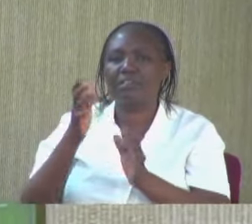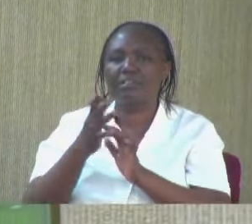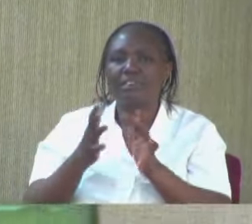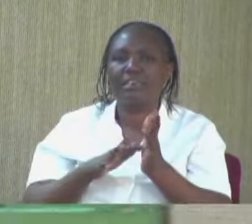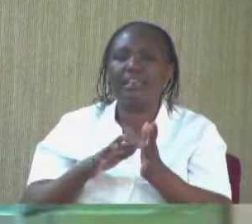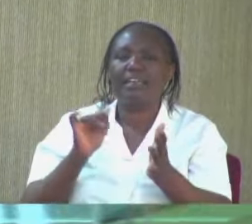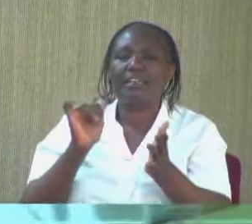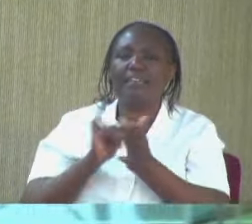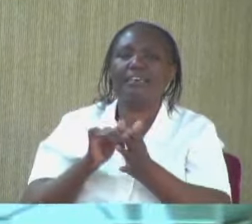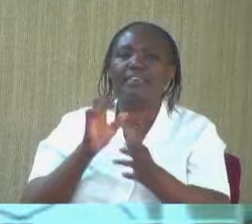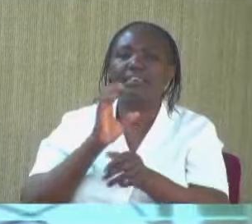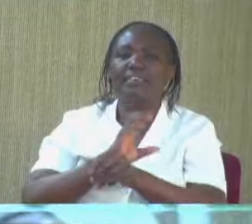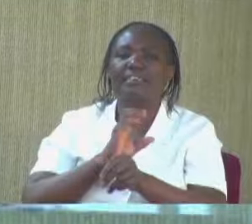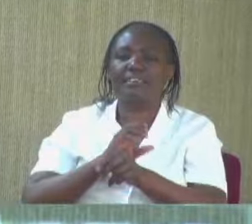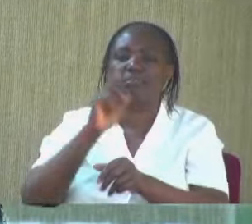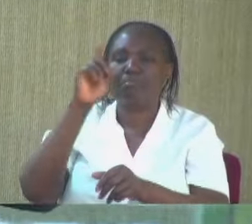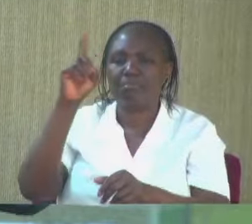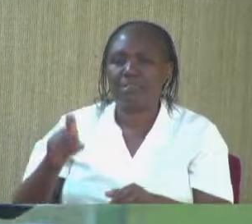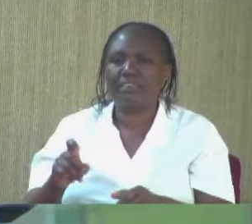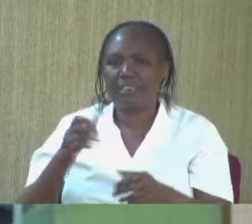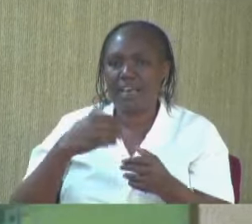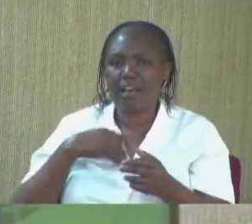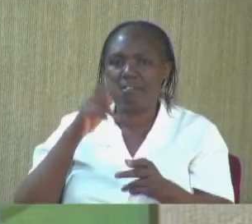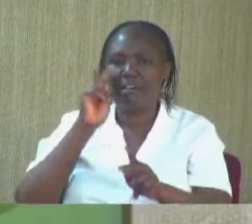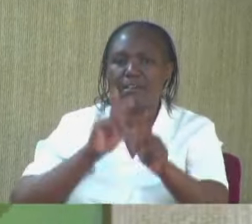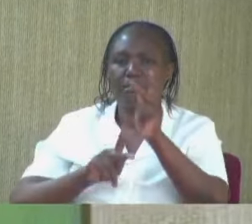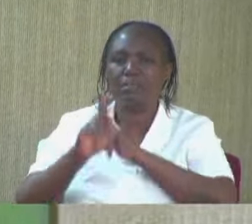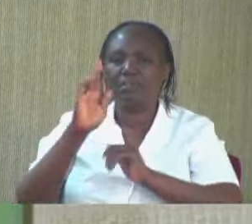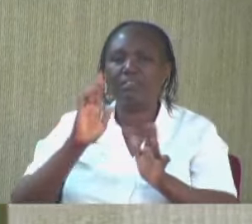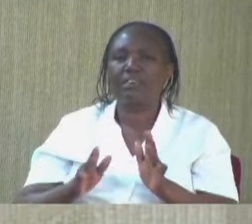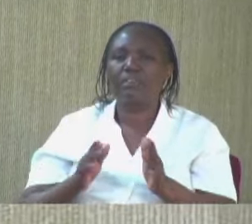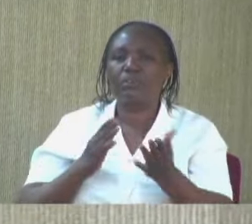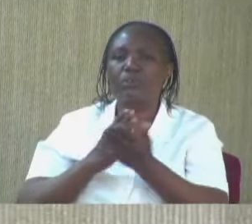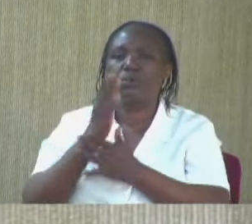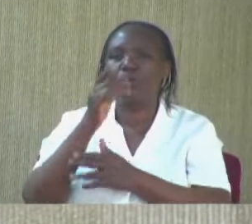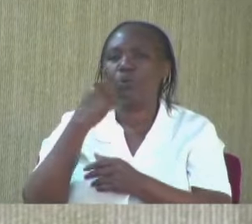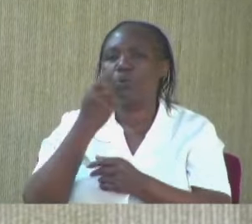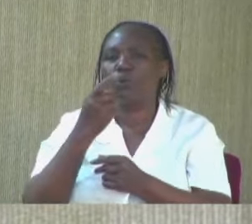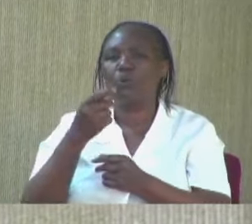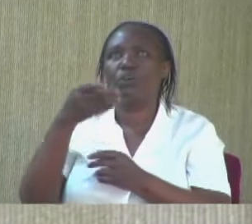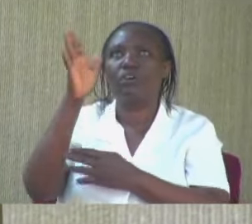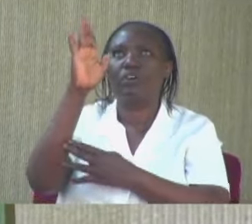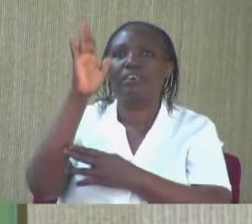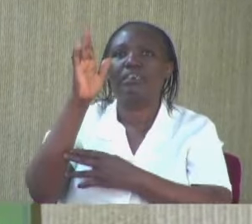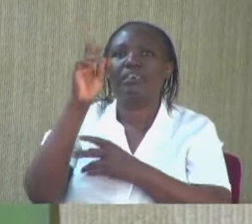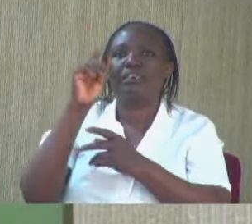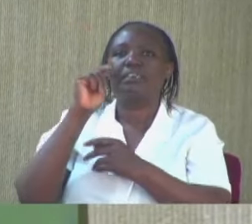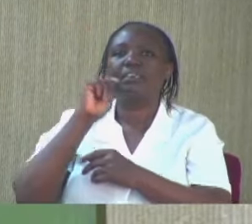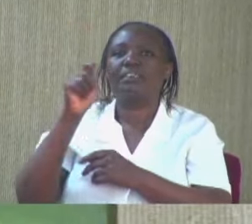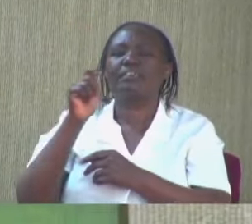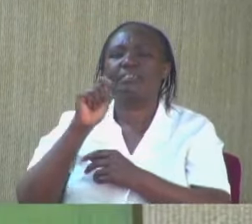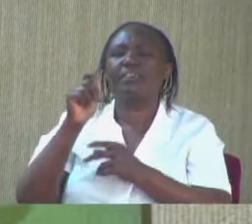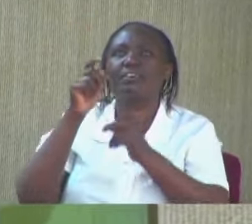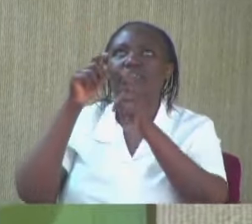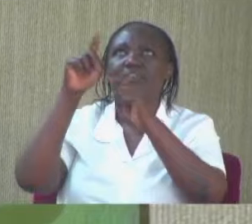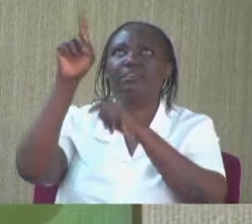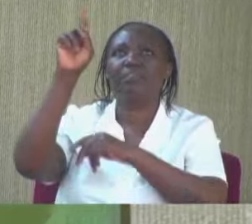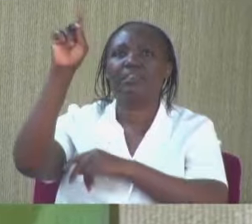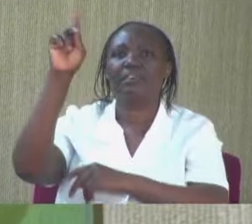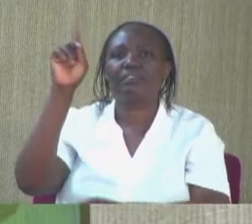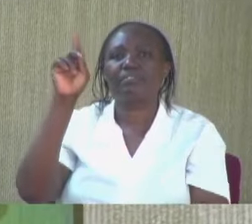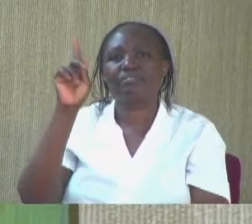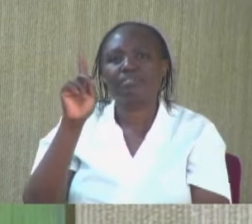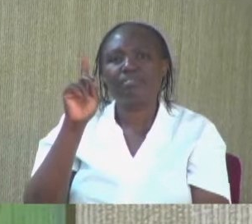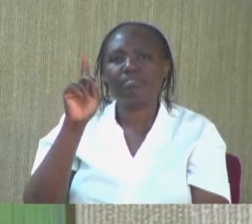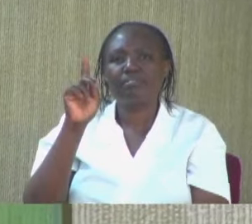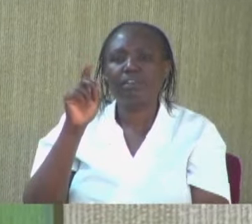church must have a prophet through whom God testifies of himself. And we had already